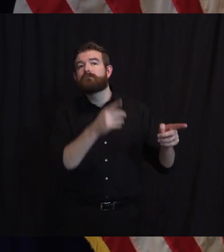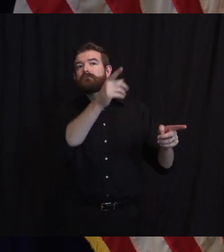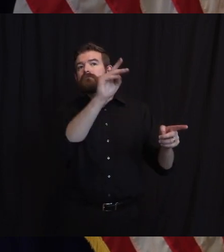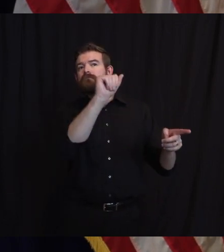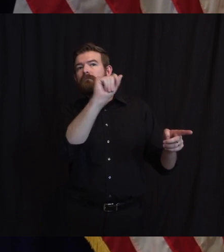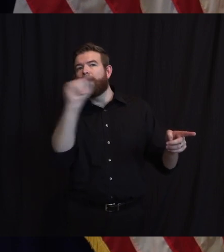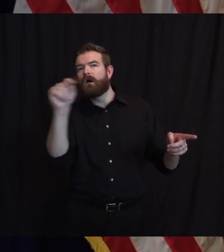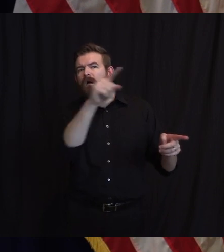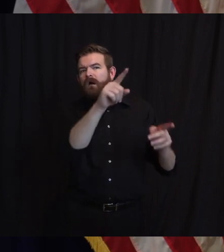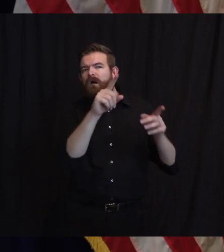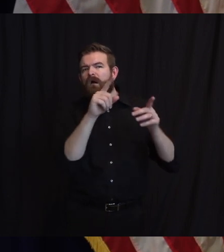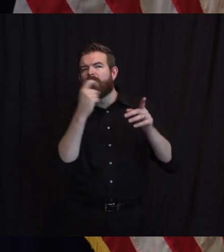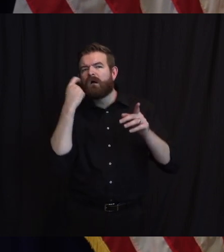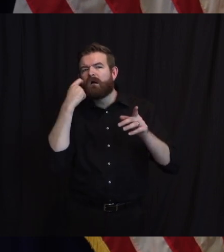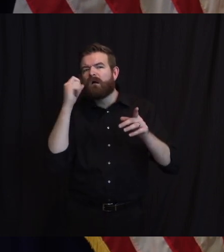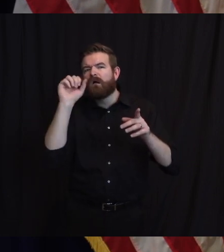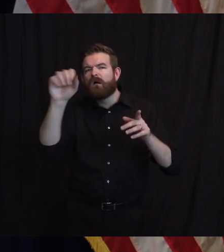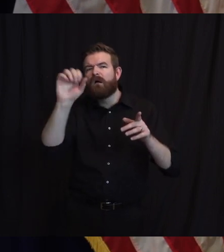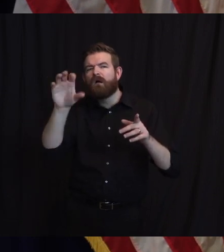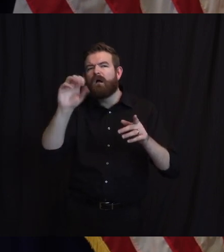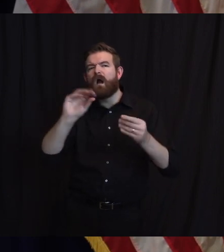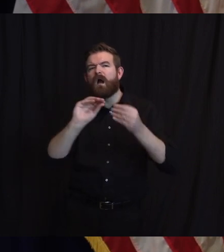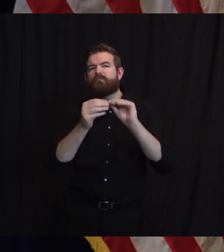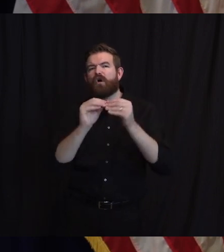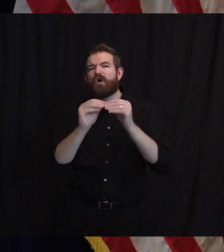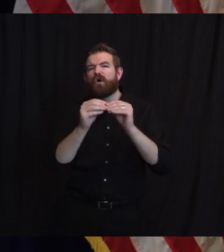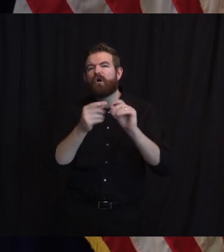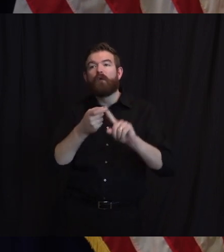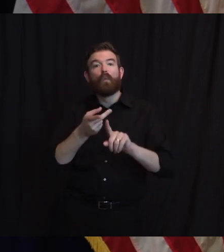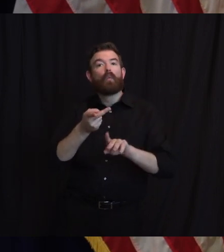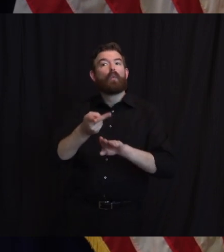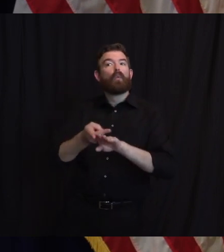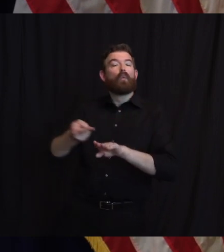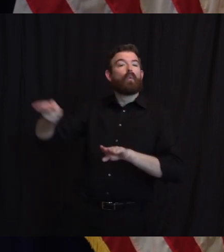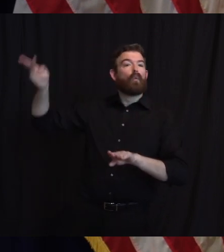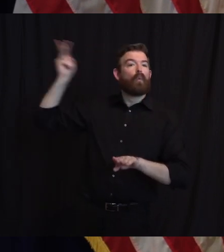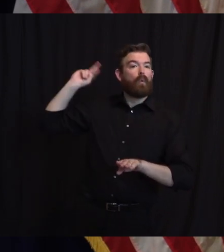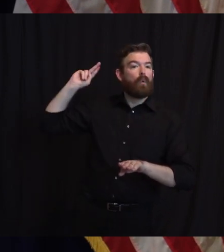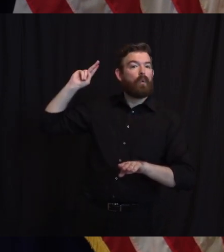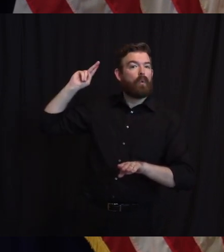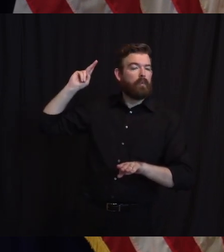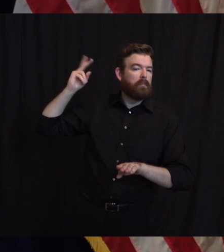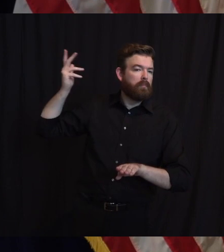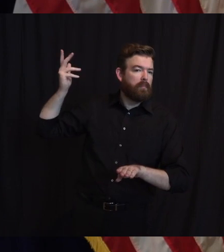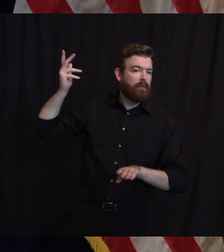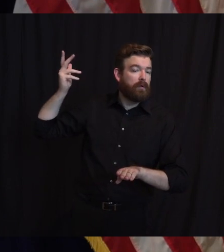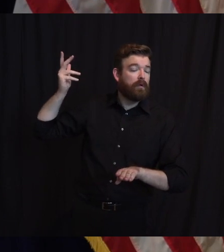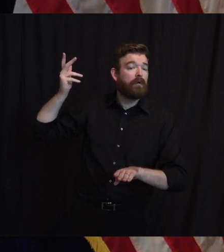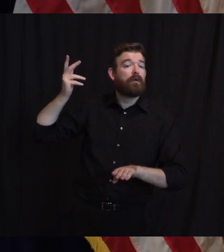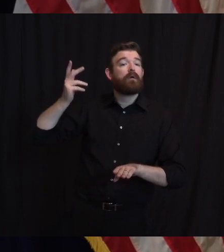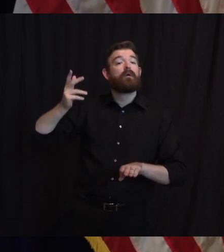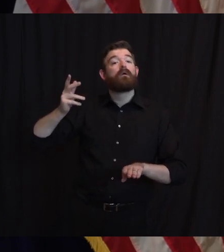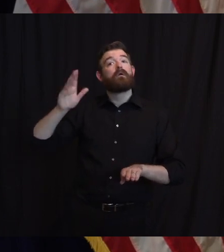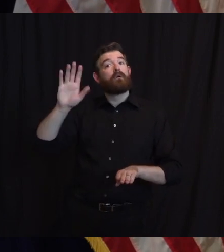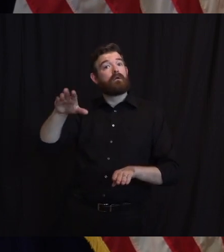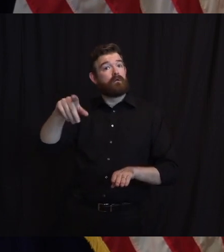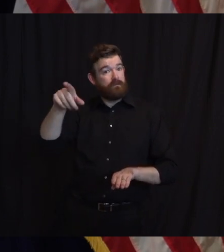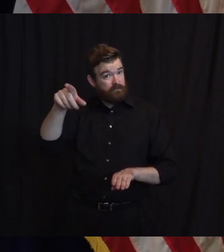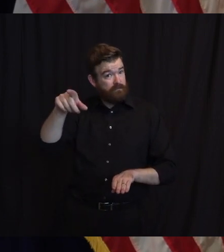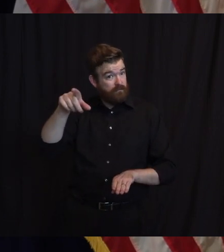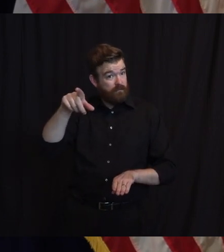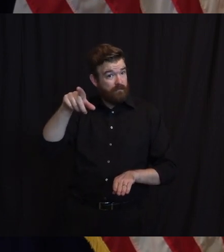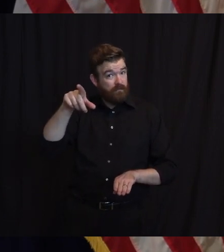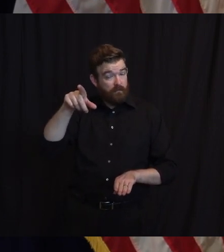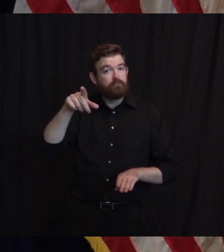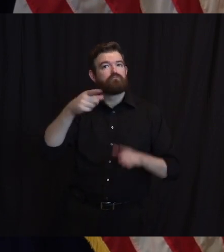of yesterday. 2 days ago, I think. 2 days ago, recently. Are those, when you started the inmate release situation, was that